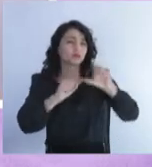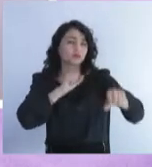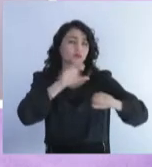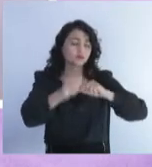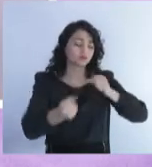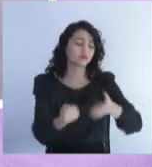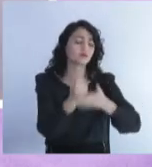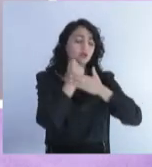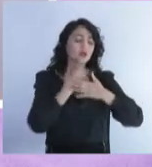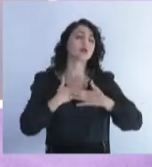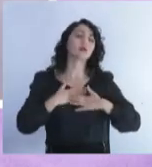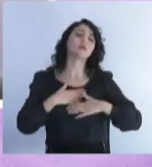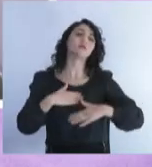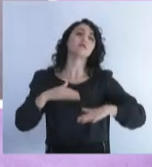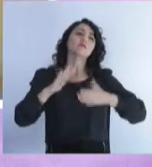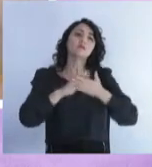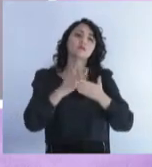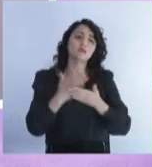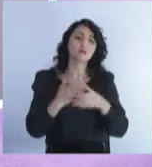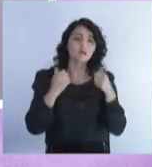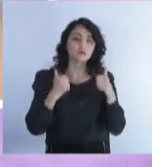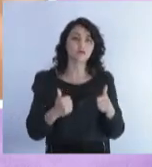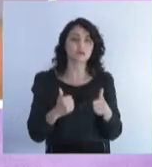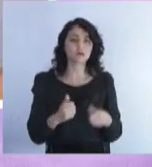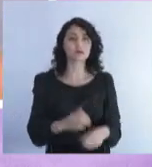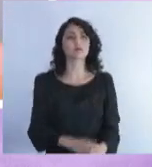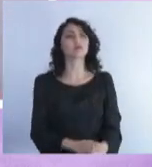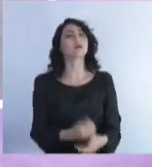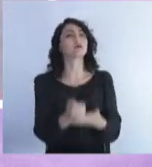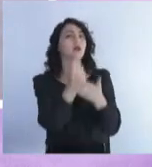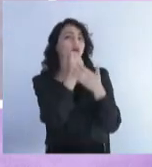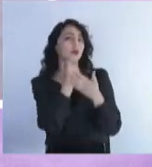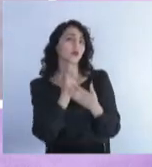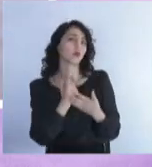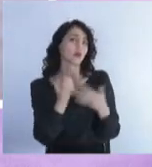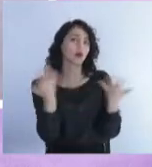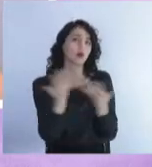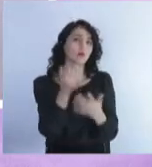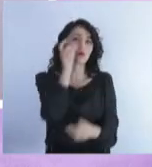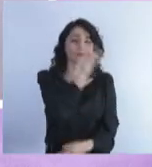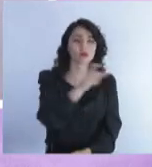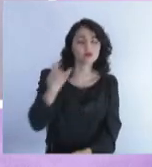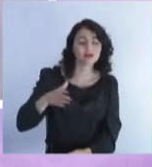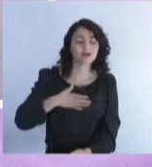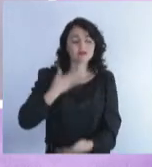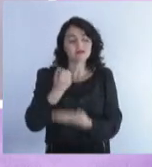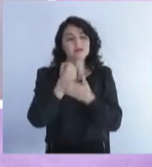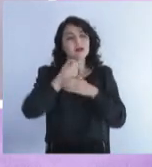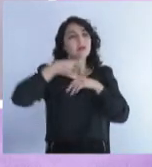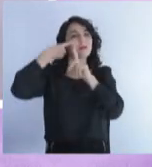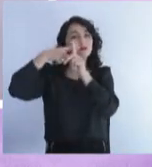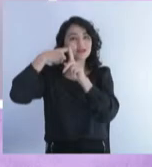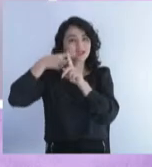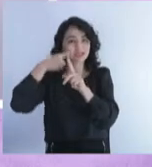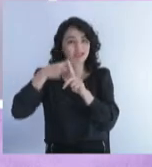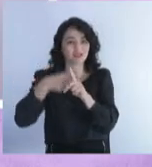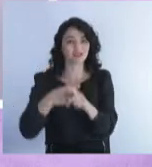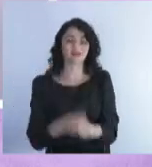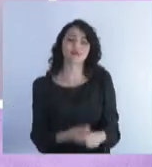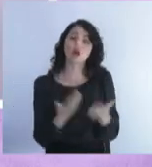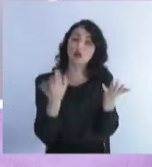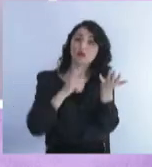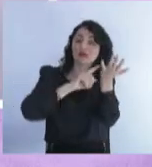yourself, then you're more able to be present in a positive way for the other person, whether it's